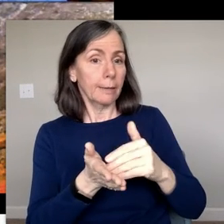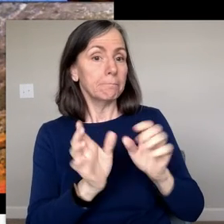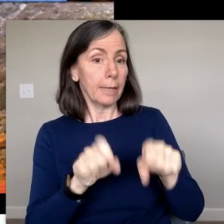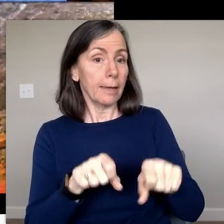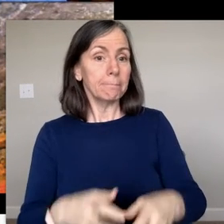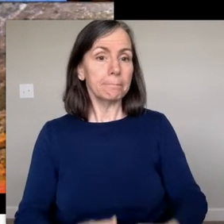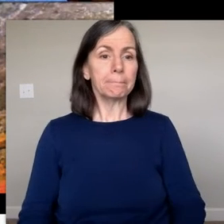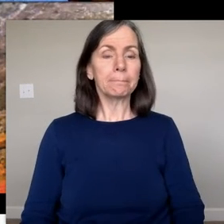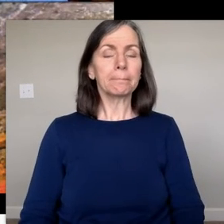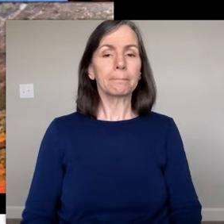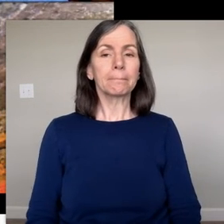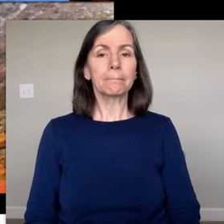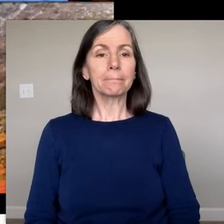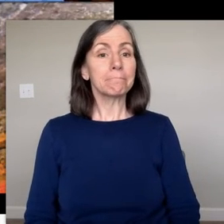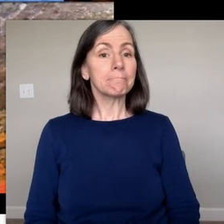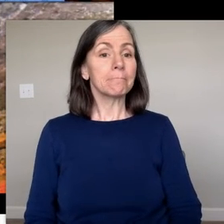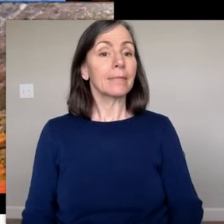So that's Google Meet.